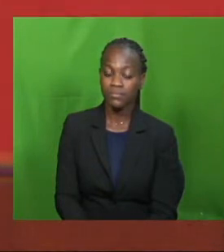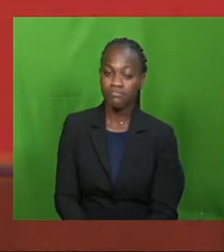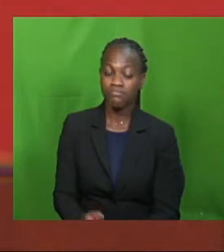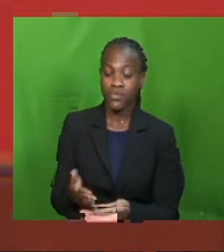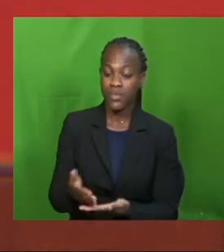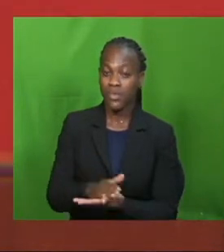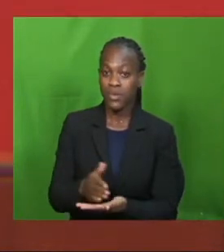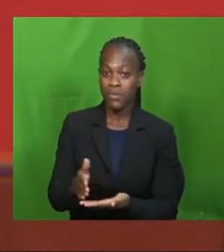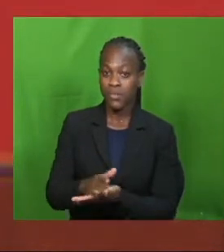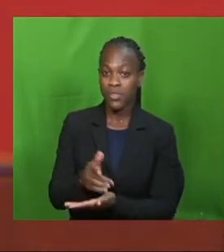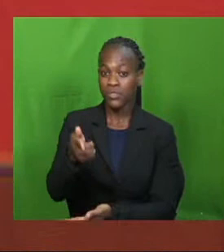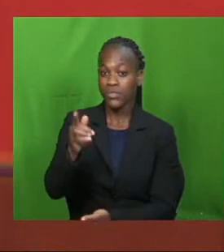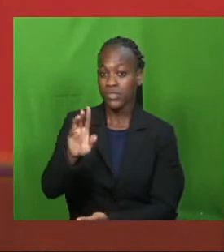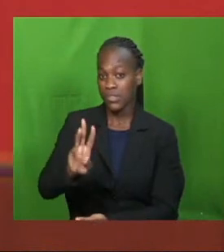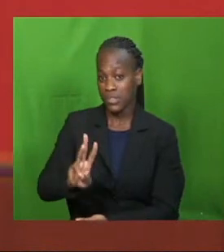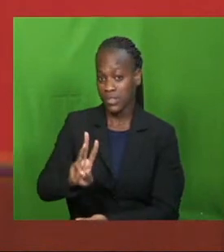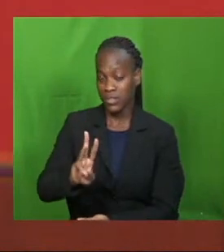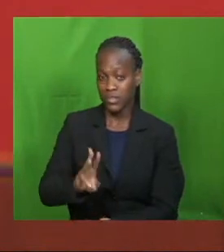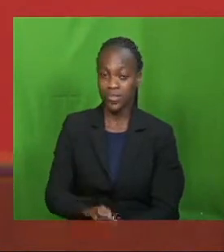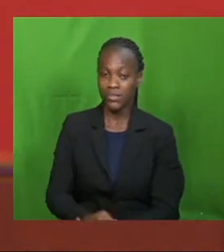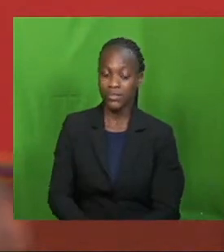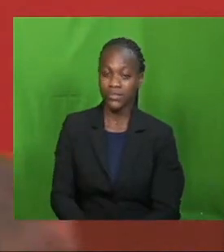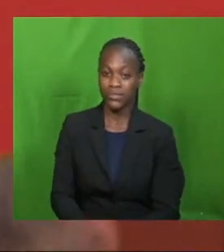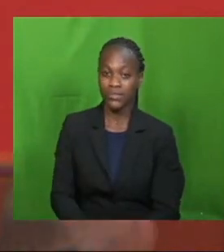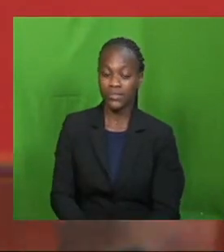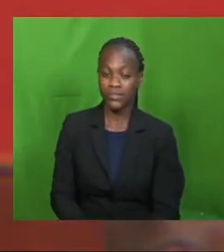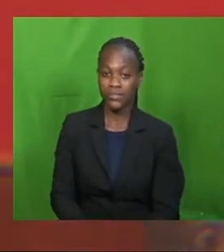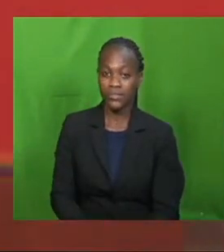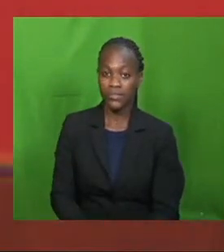Page 26.